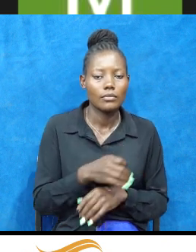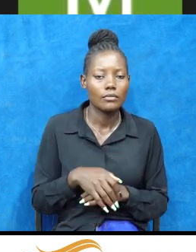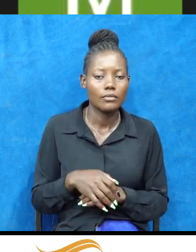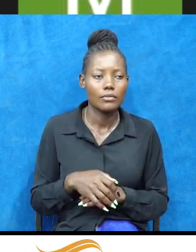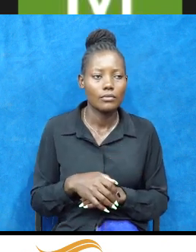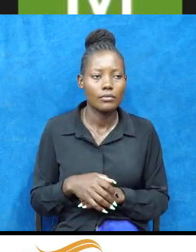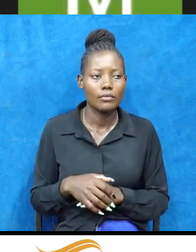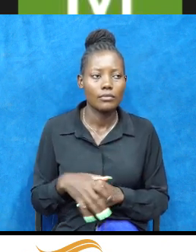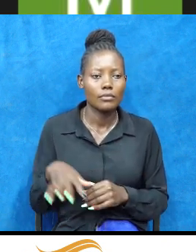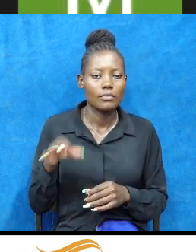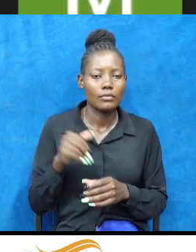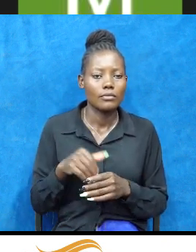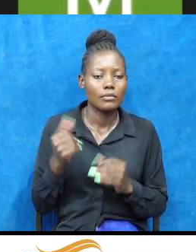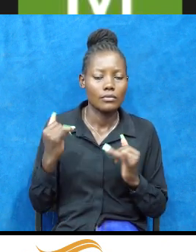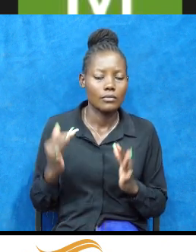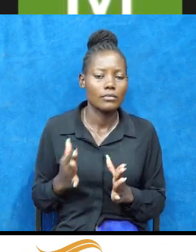athlete. I think that's a caution.